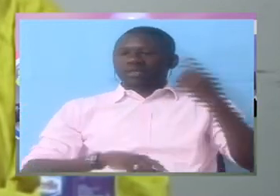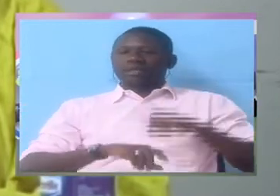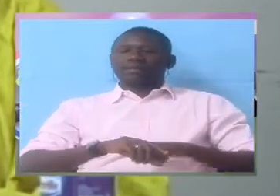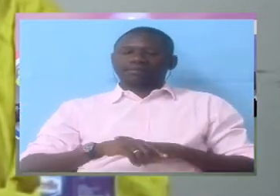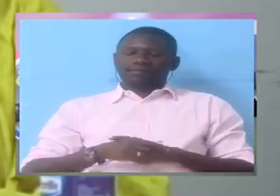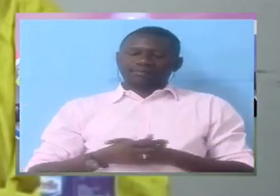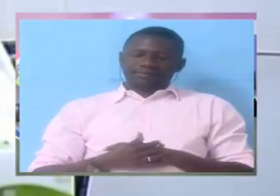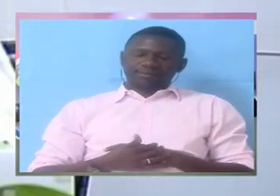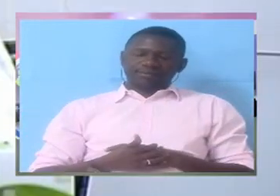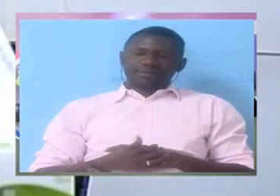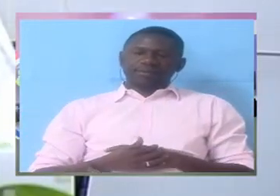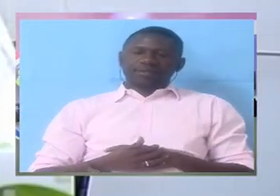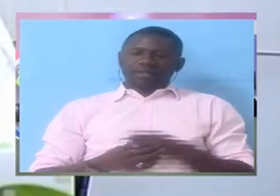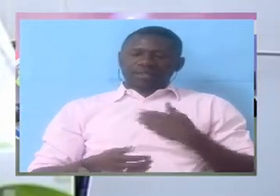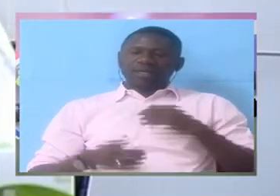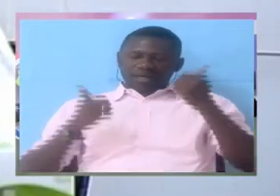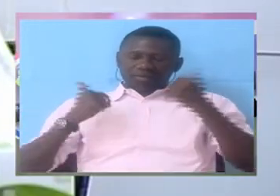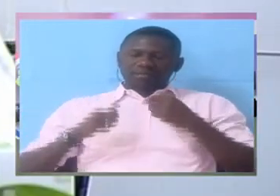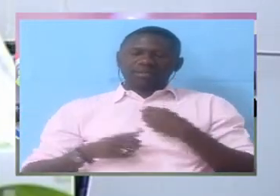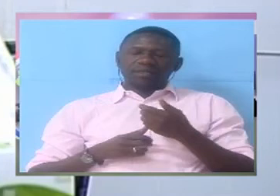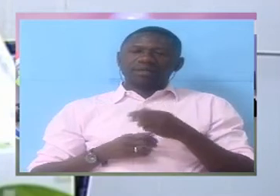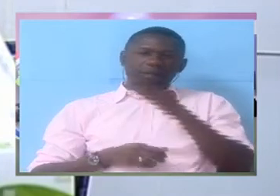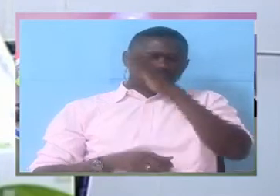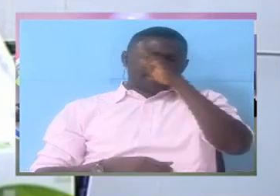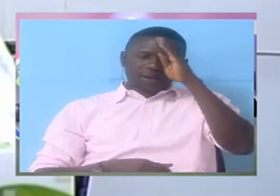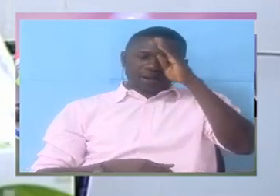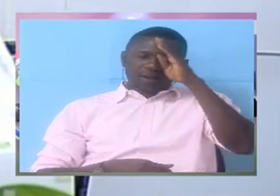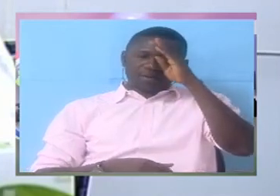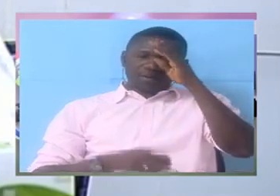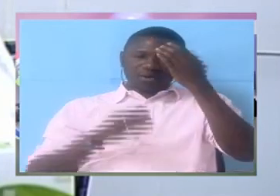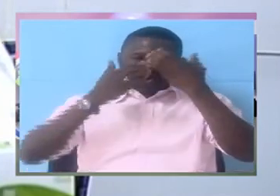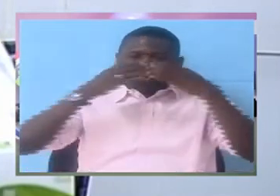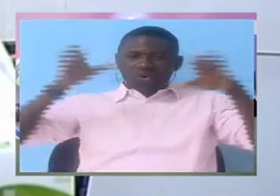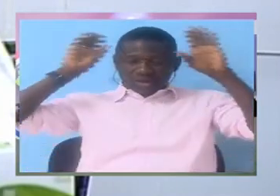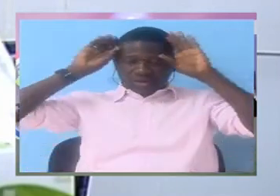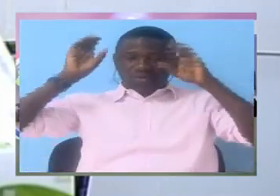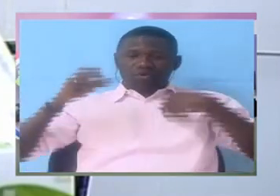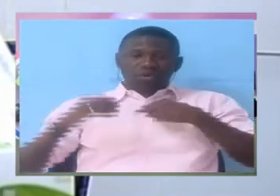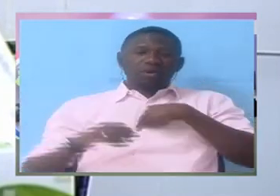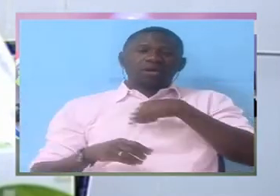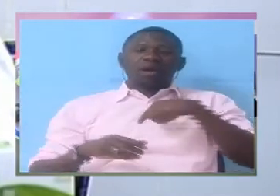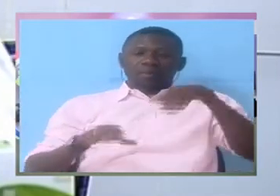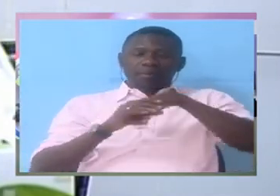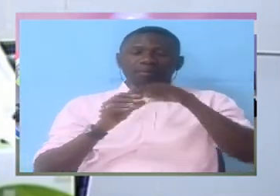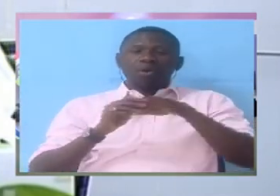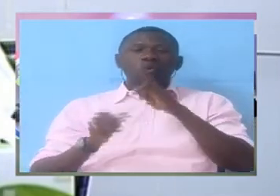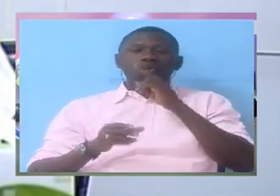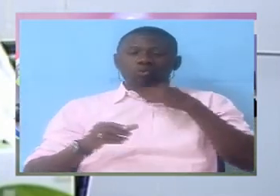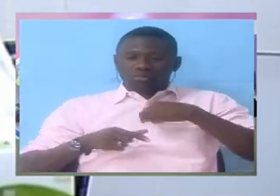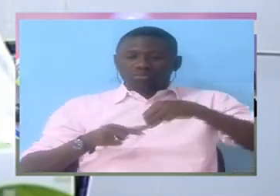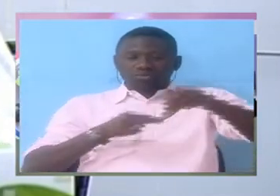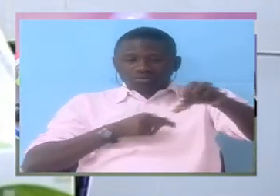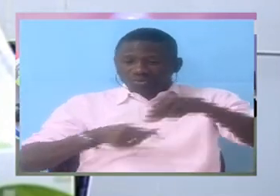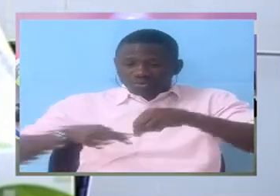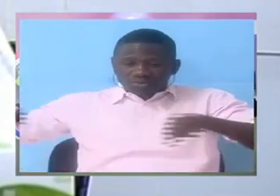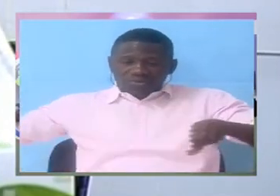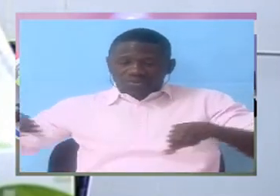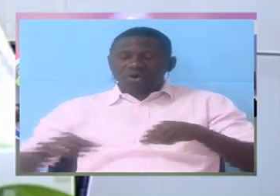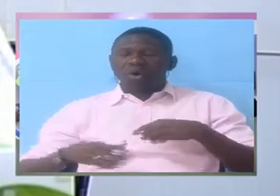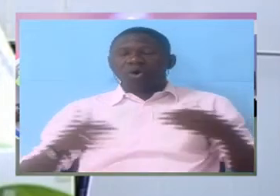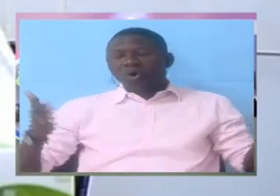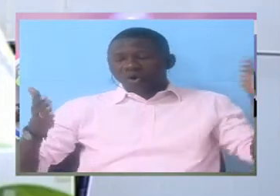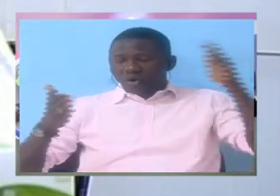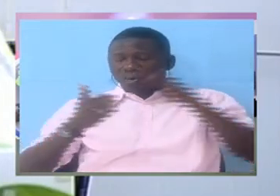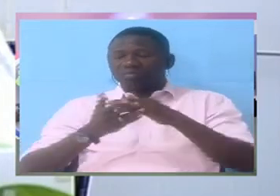Brikama College. Nte le Brikama College la dinkira jube. After completion. Hanufo